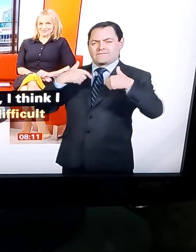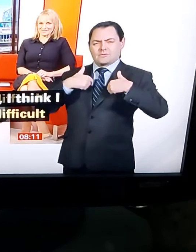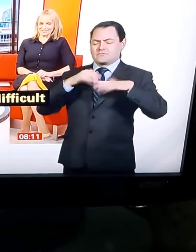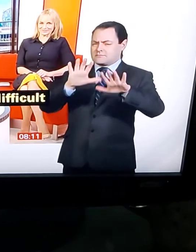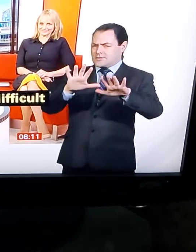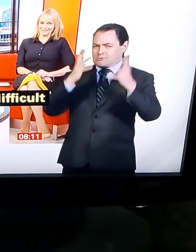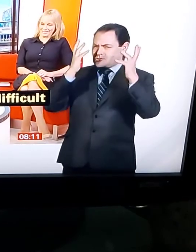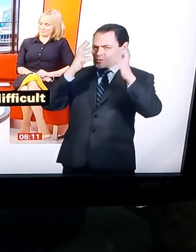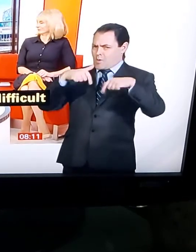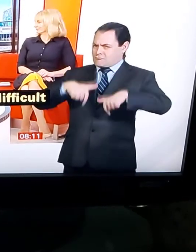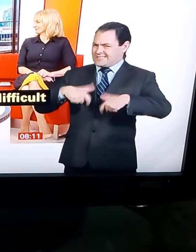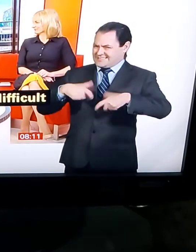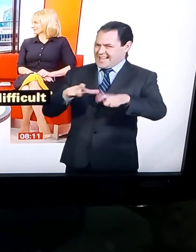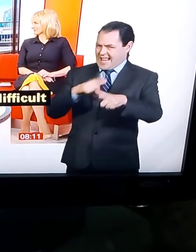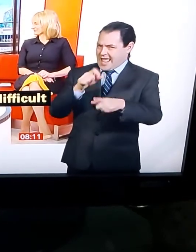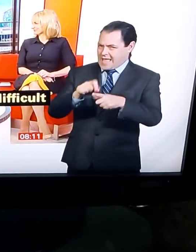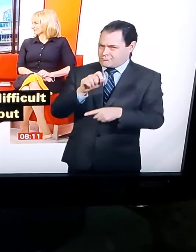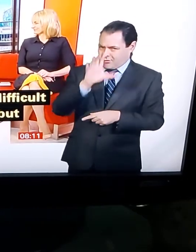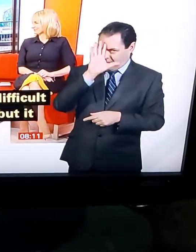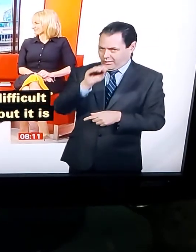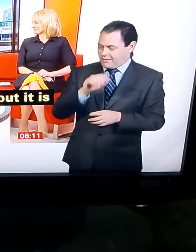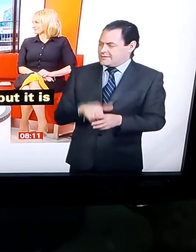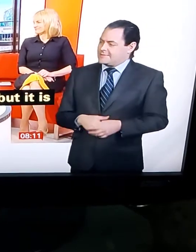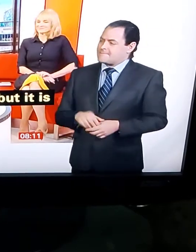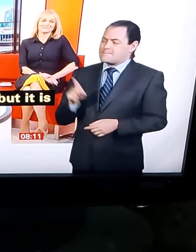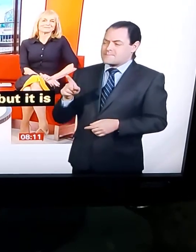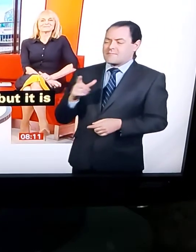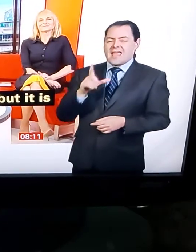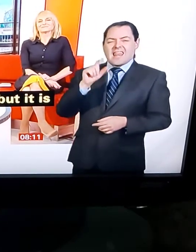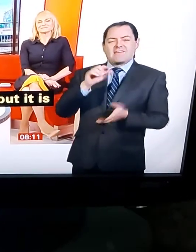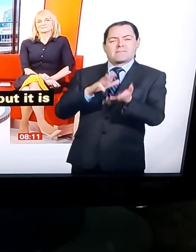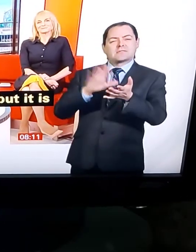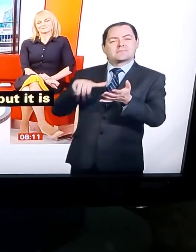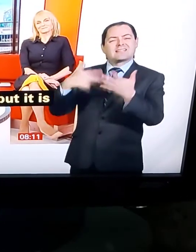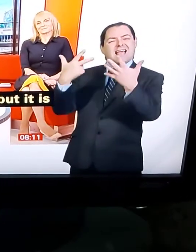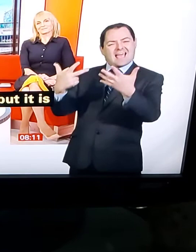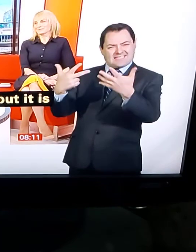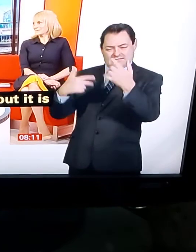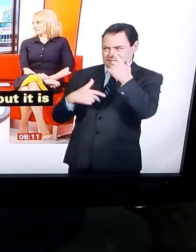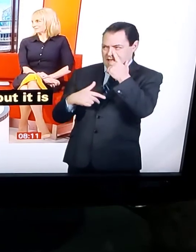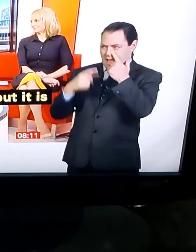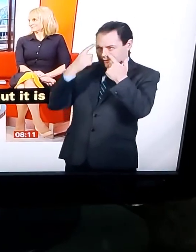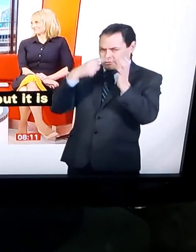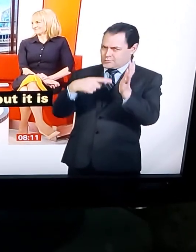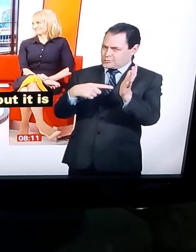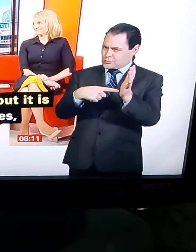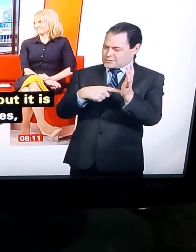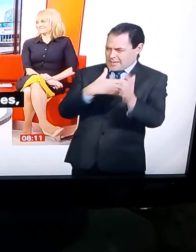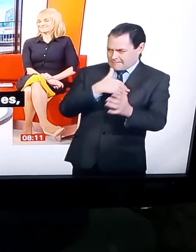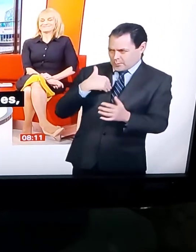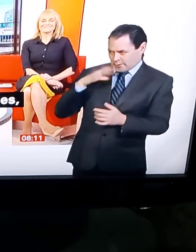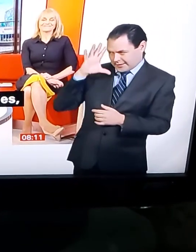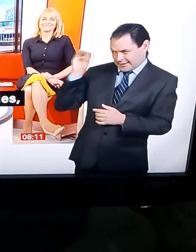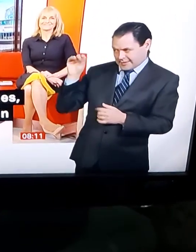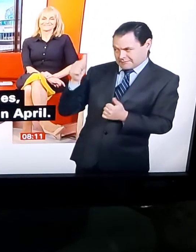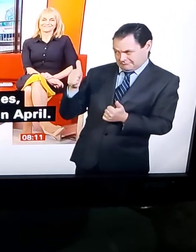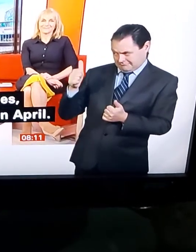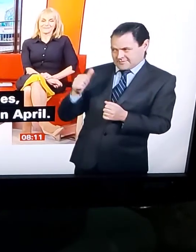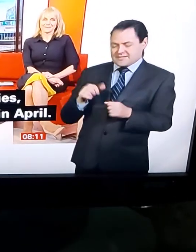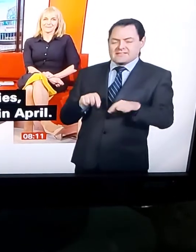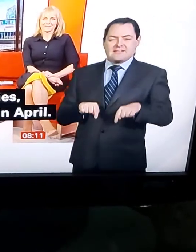are still in April. And it is 11 minutes past 8, and last time I checked, it was Tuesday morning. Thank you for being with us this morning.